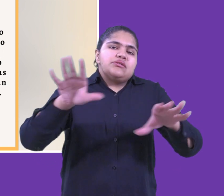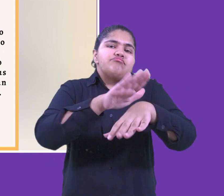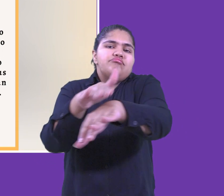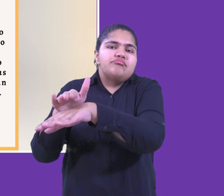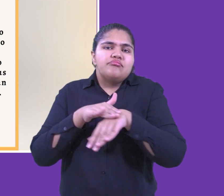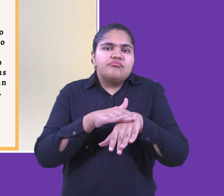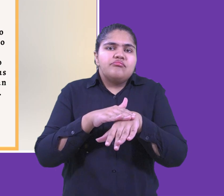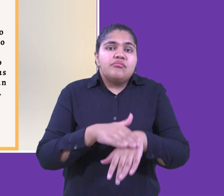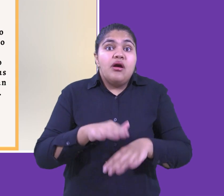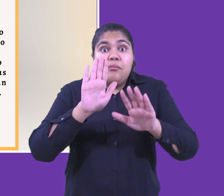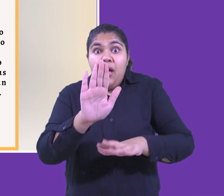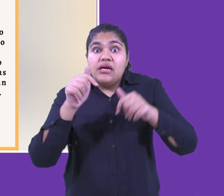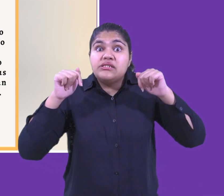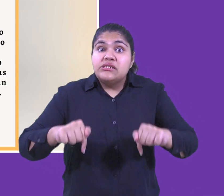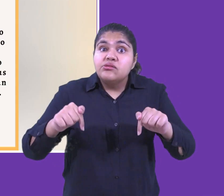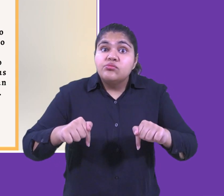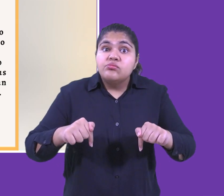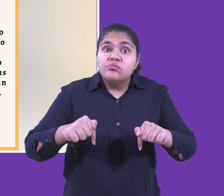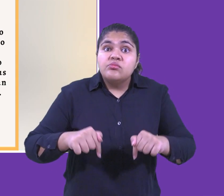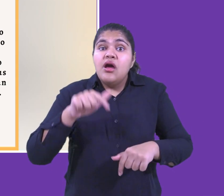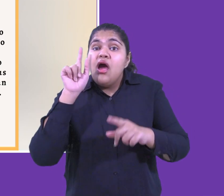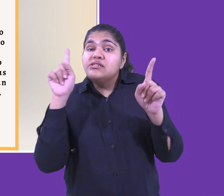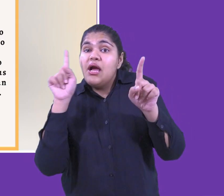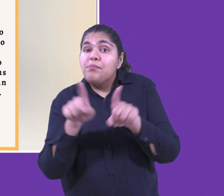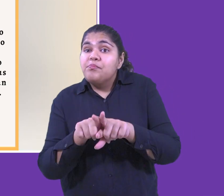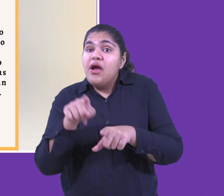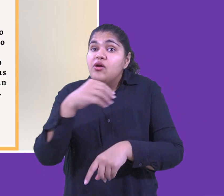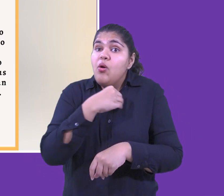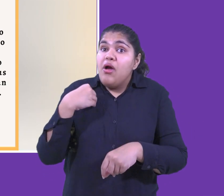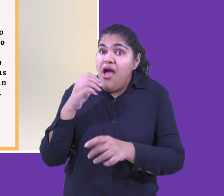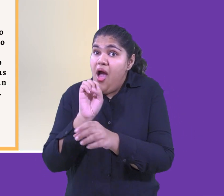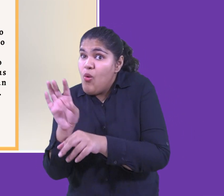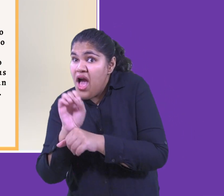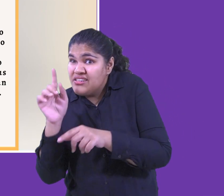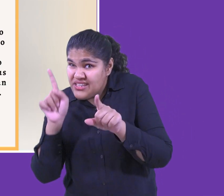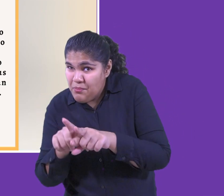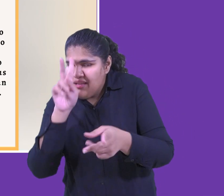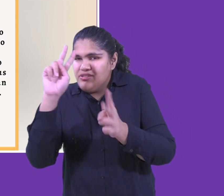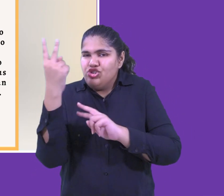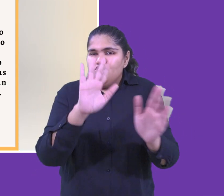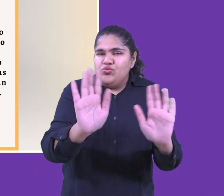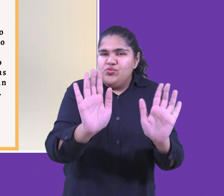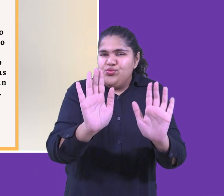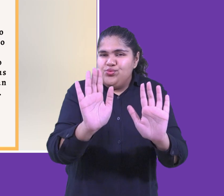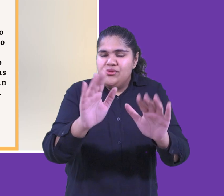public about various aspects related to vitiligo. This is not an alternative for in-person